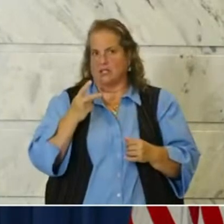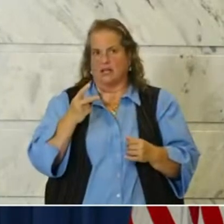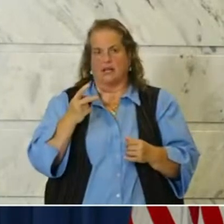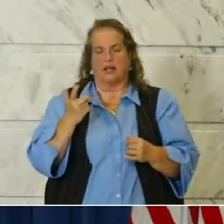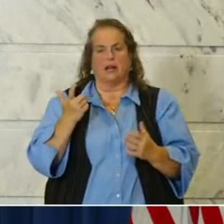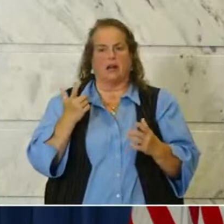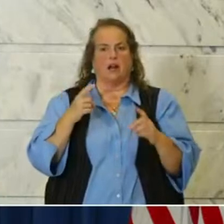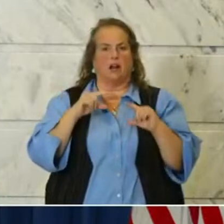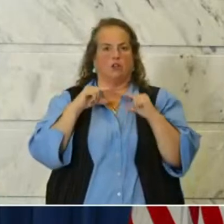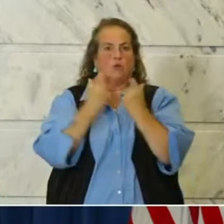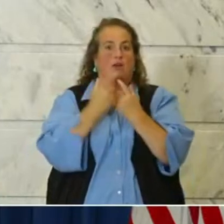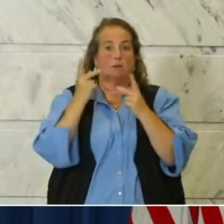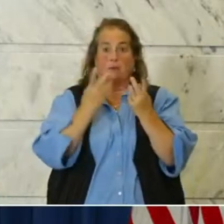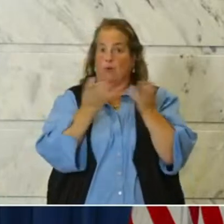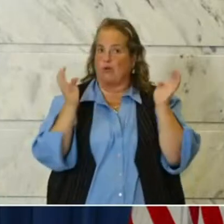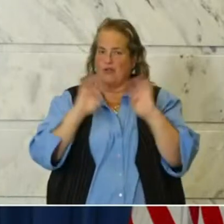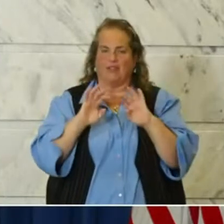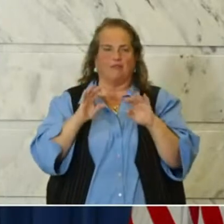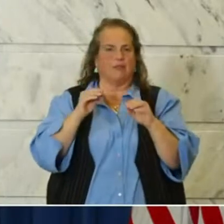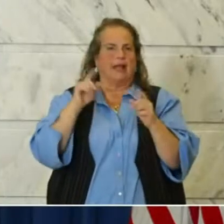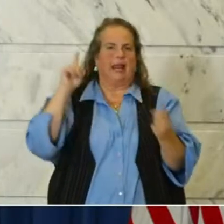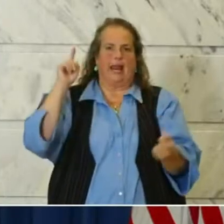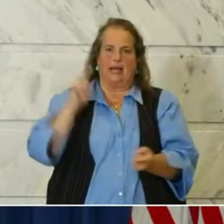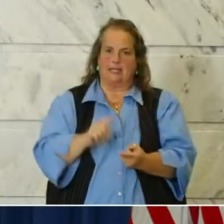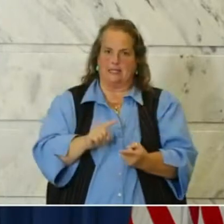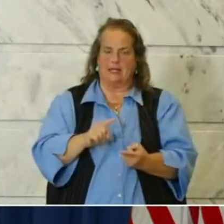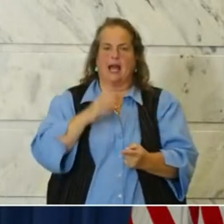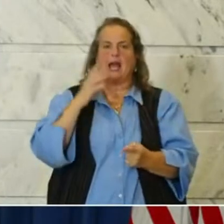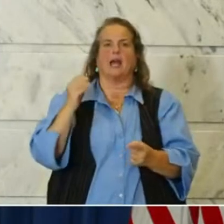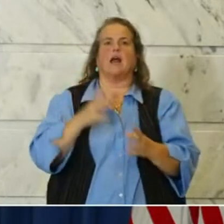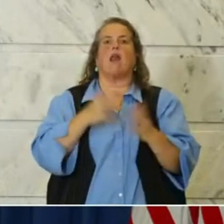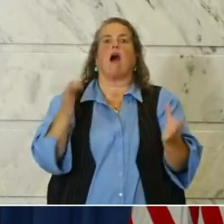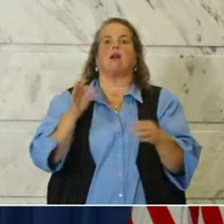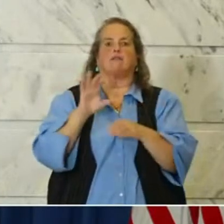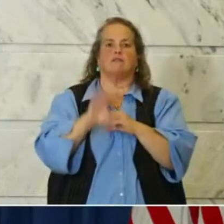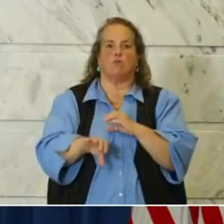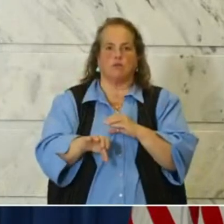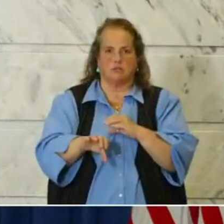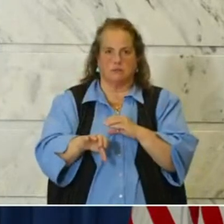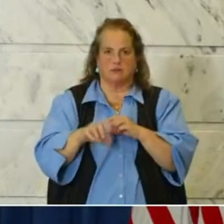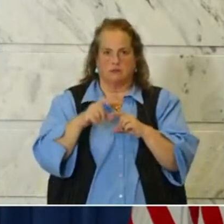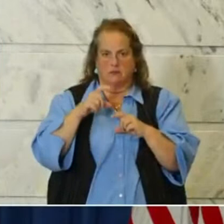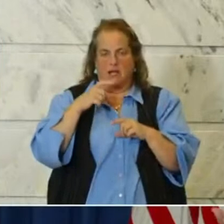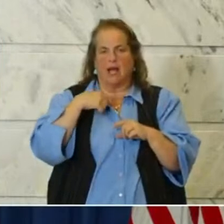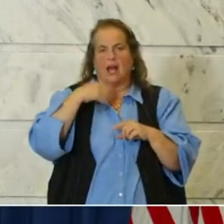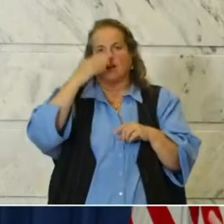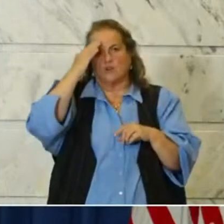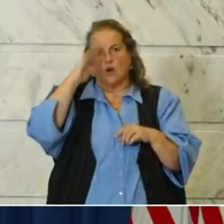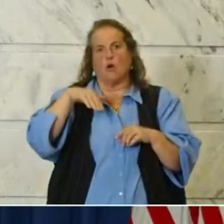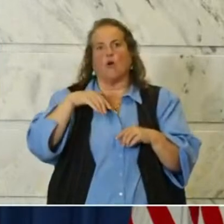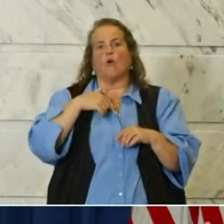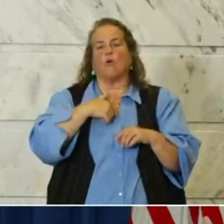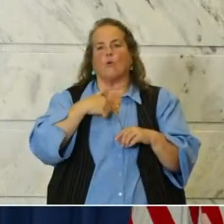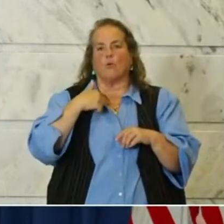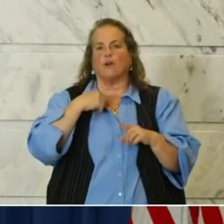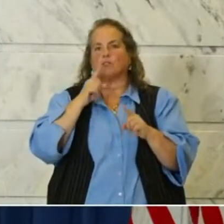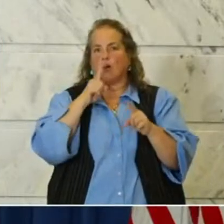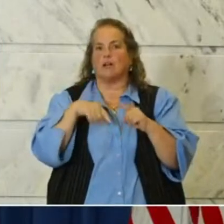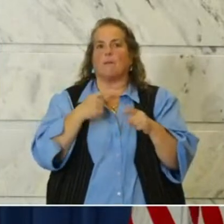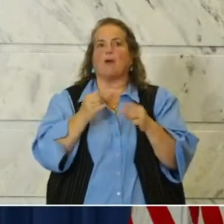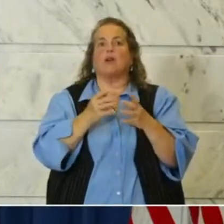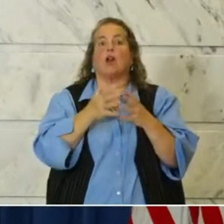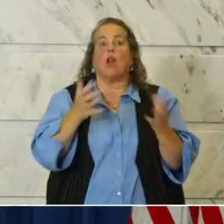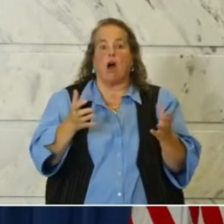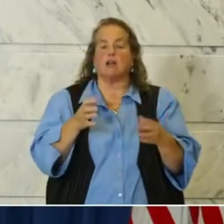thinned out, and I'd want to see significant enforcement. I know we talk about Lynn Family Stadium a lot, but it's a good example of